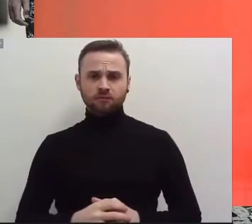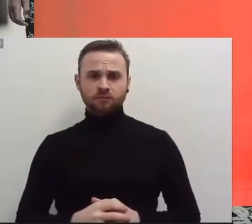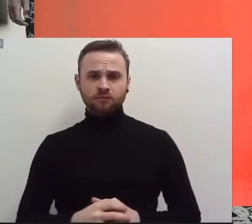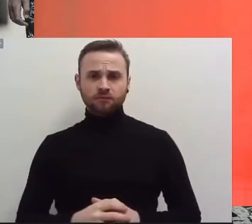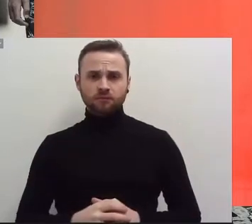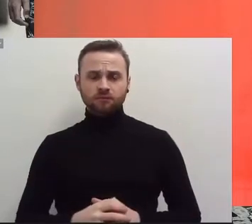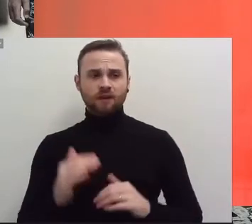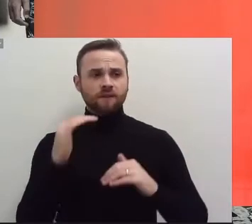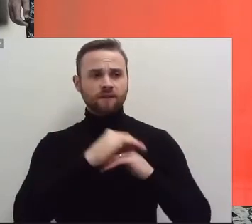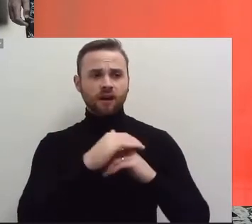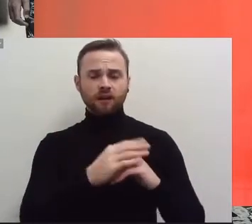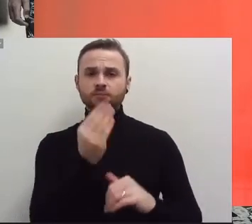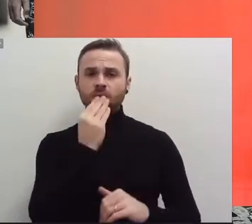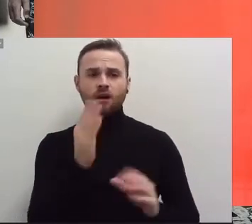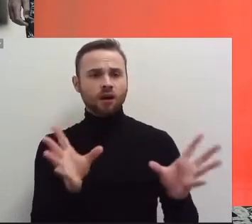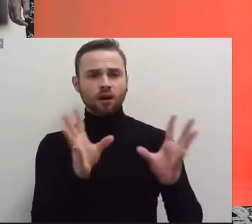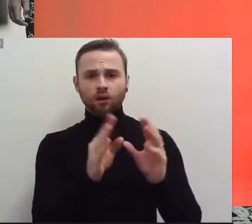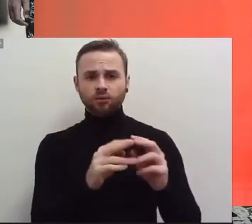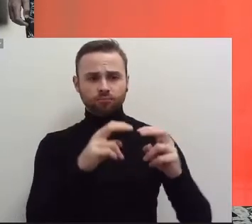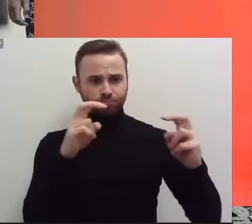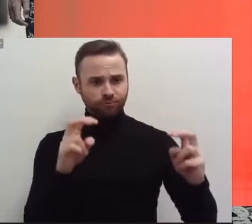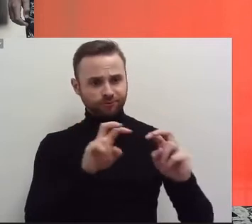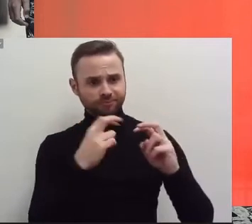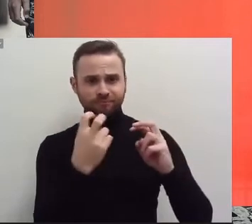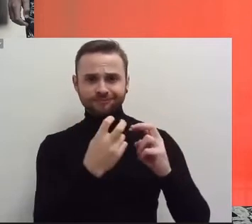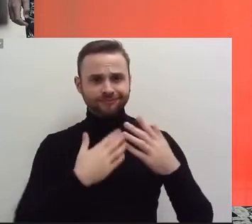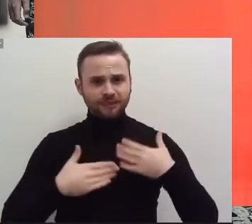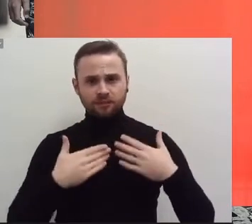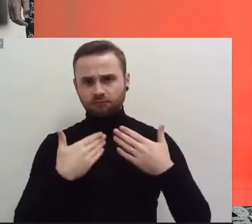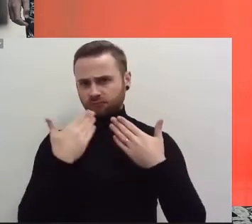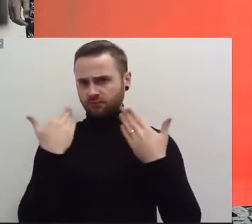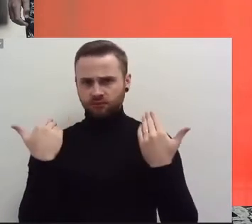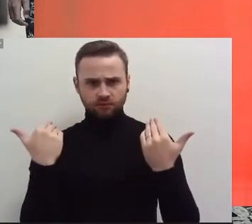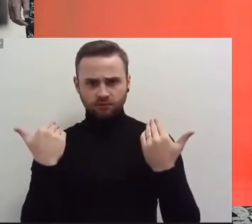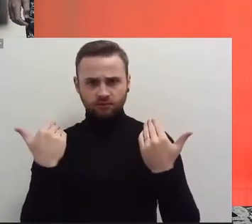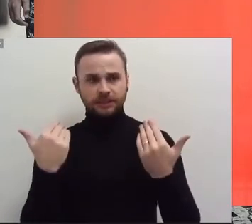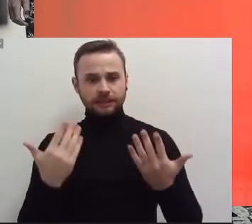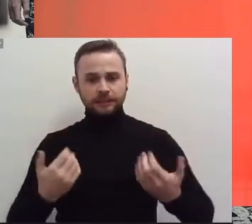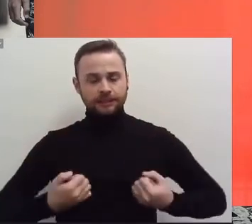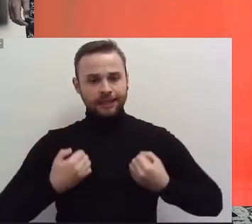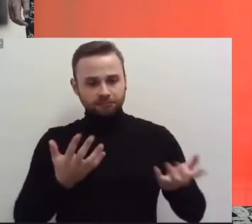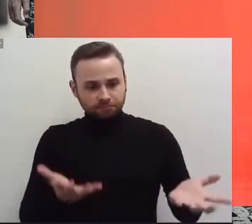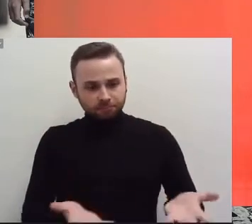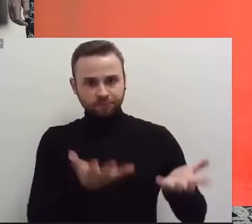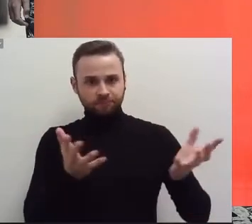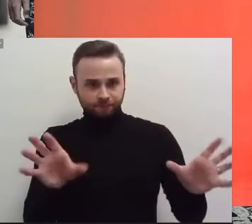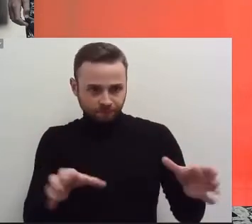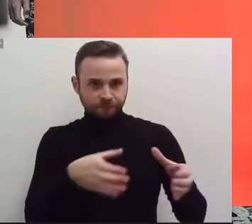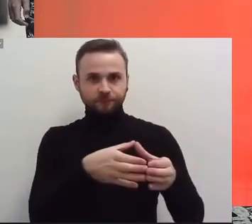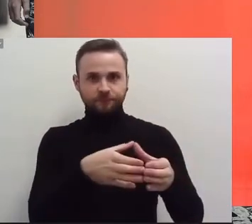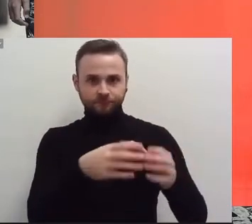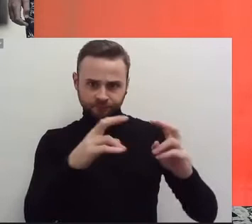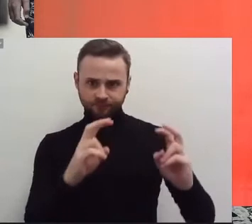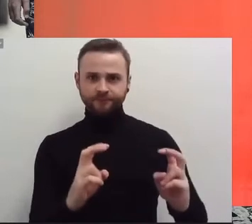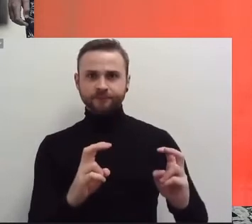to just sit and talk. They can be together if they do something else. It's implemented these relationships.